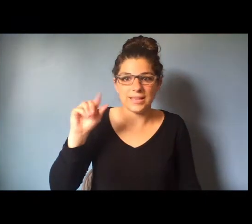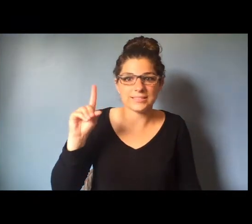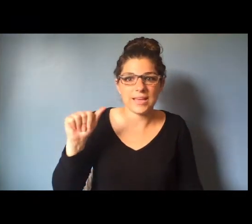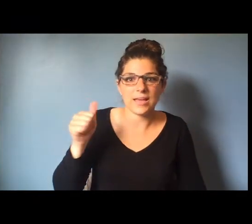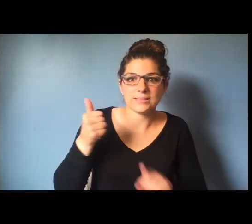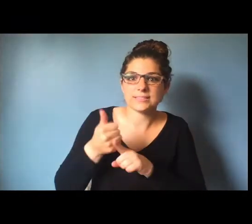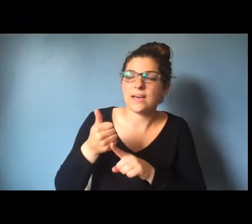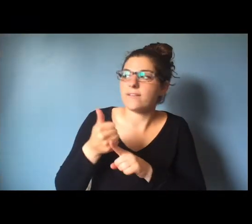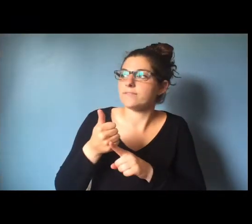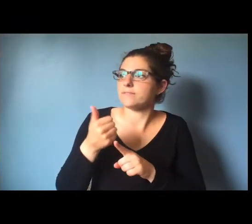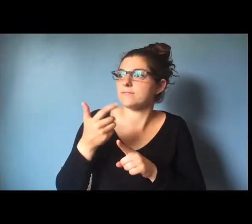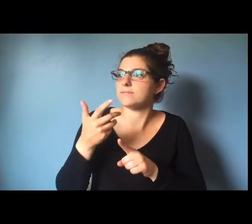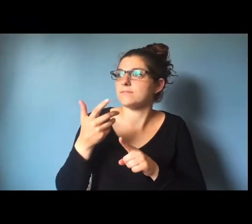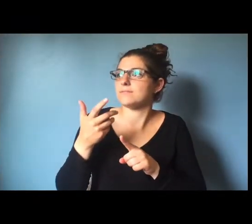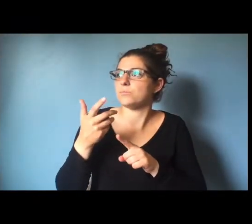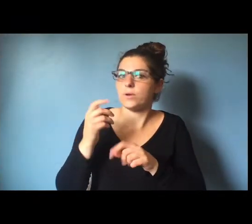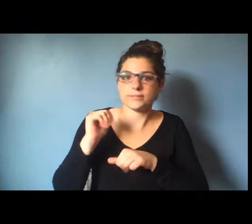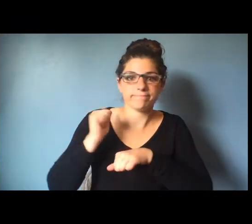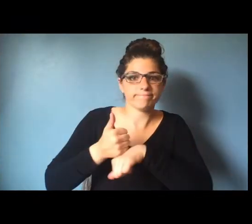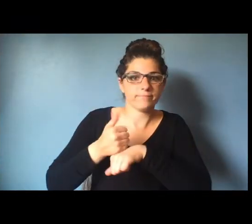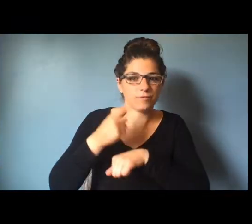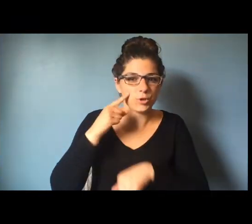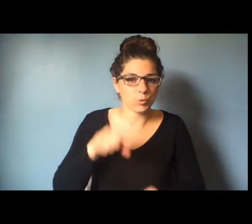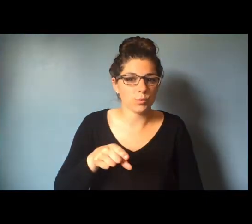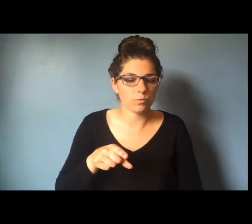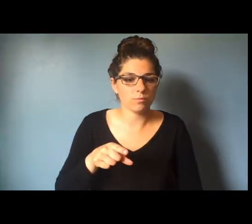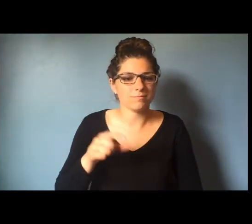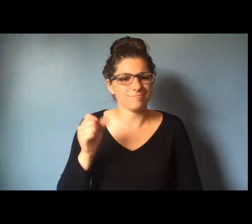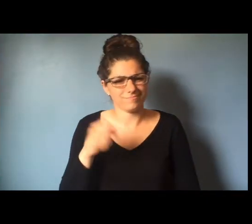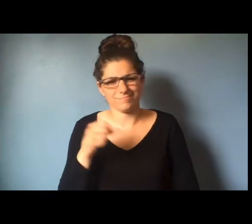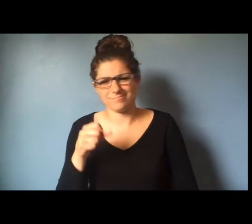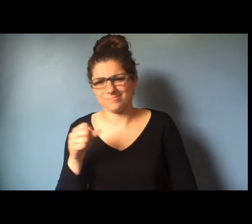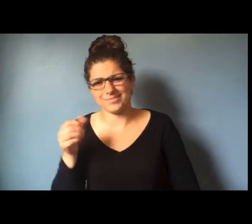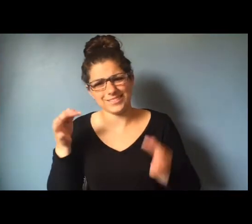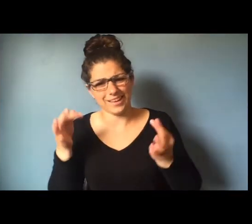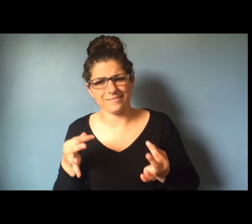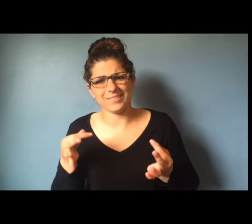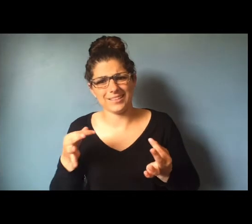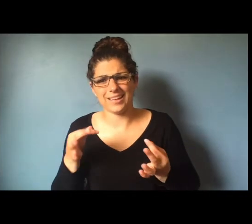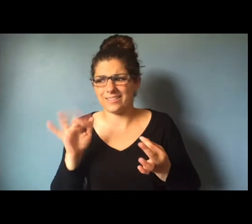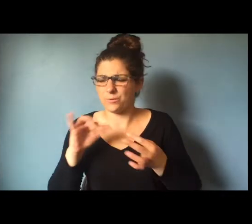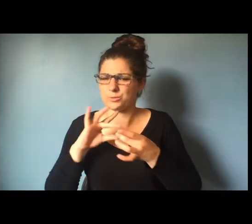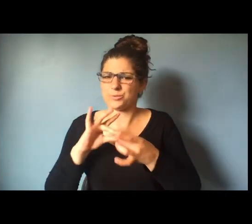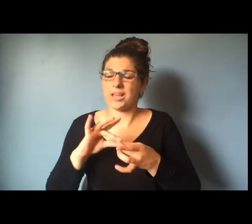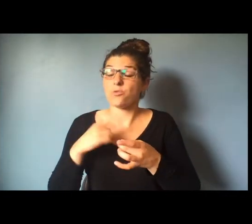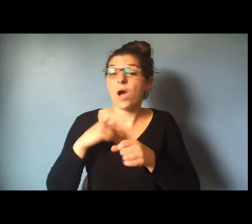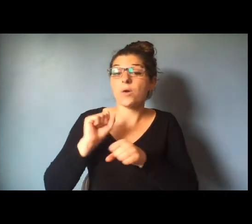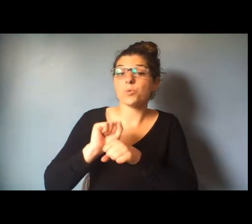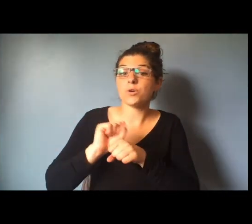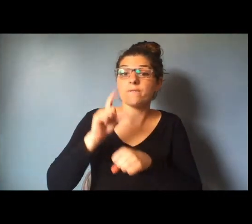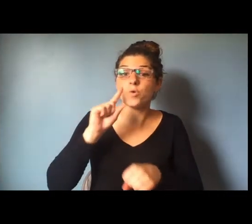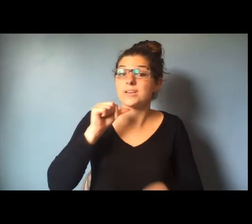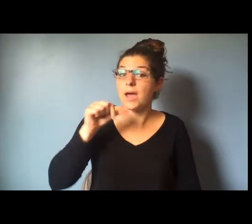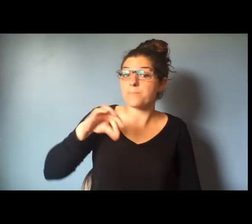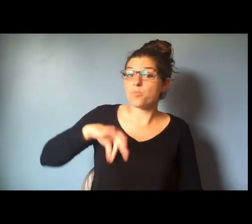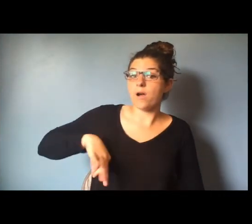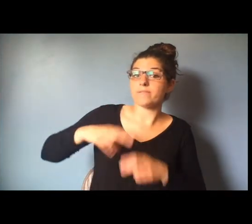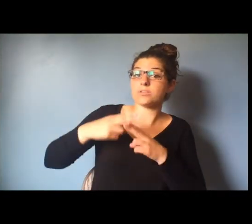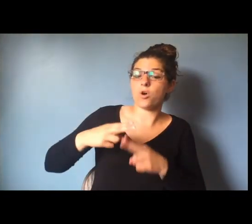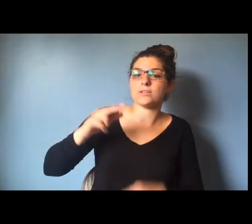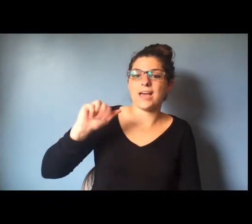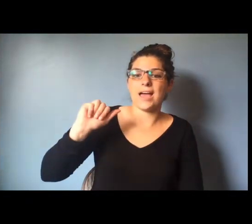was put in place for you? Yeah, 100%. And it had to do with, so I work for a nonprofit called